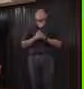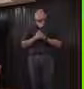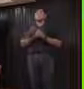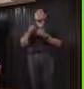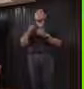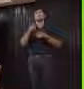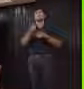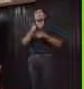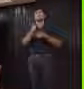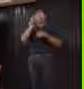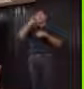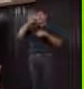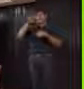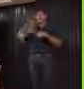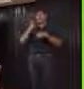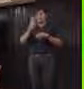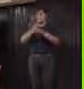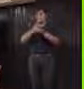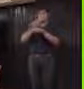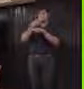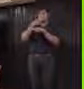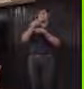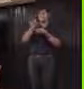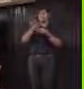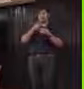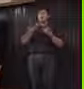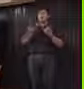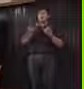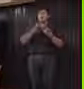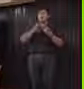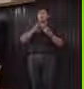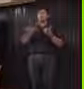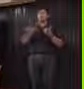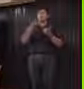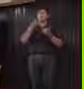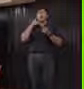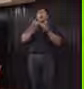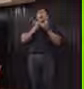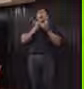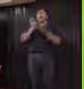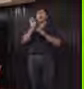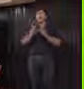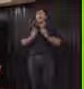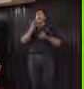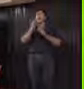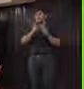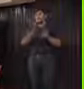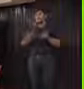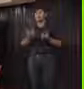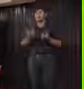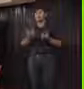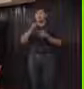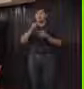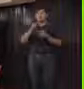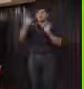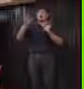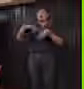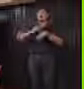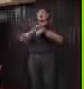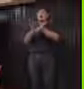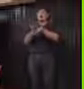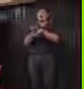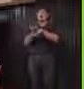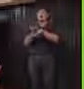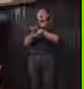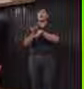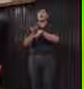Symbol of India, all of us. The IAS officers. But this also came later. We